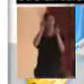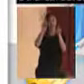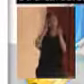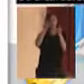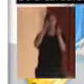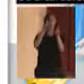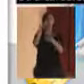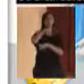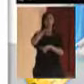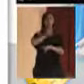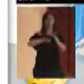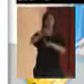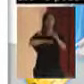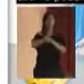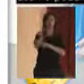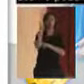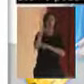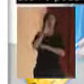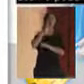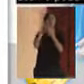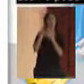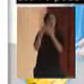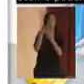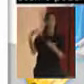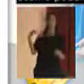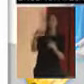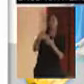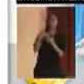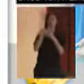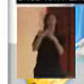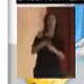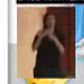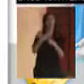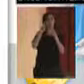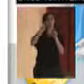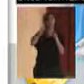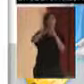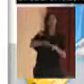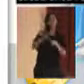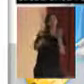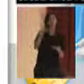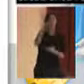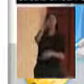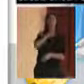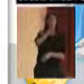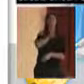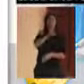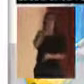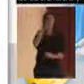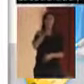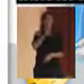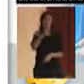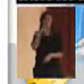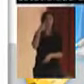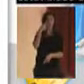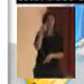is, do you remember? How can you remember what we studied before? How will the student remember what we have